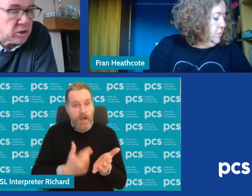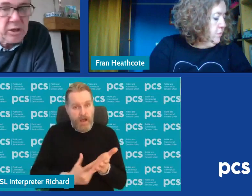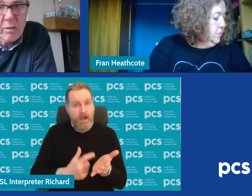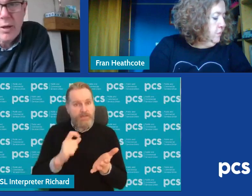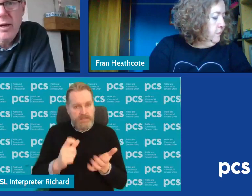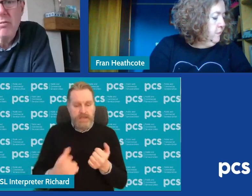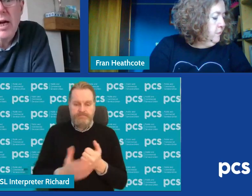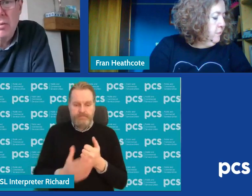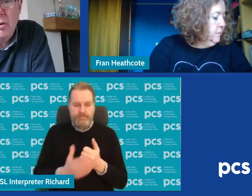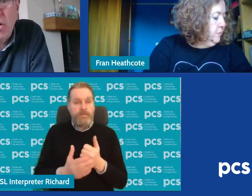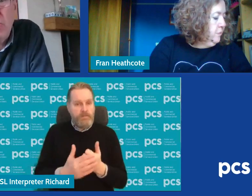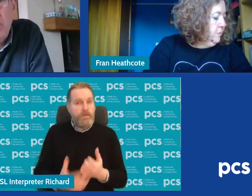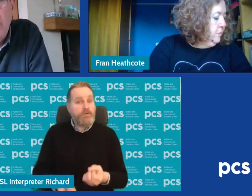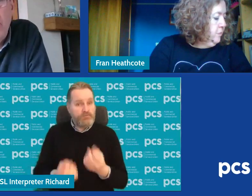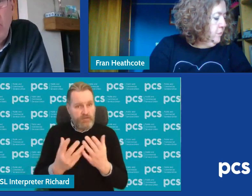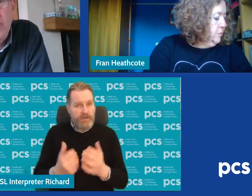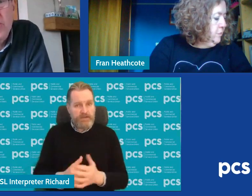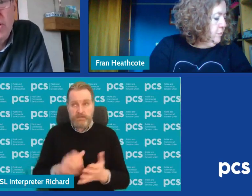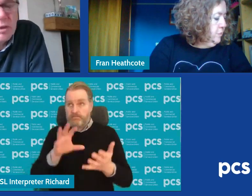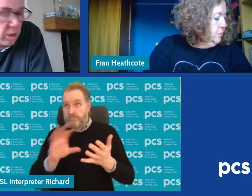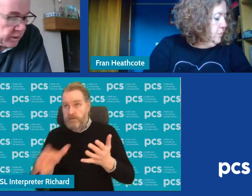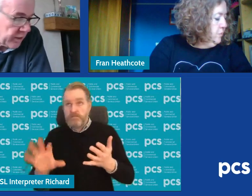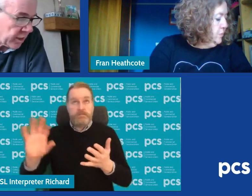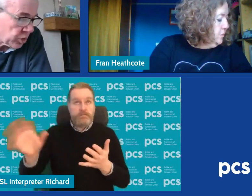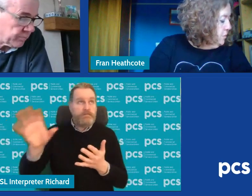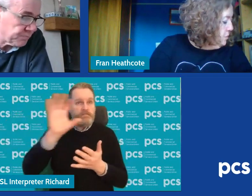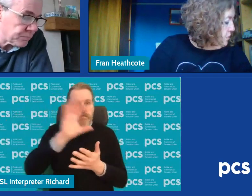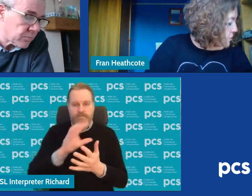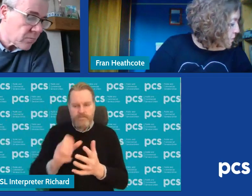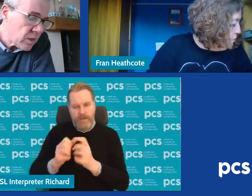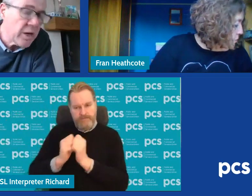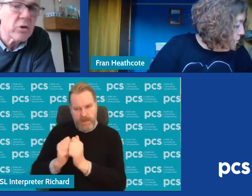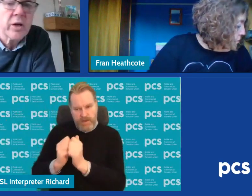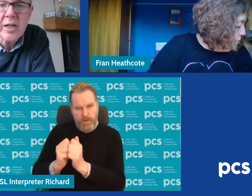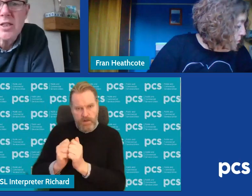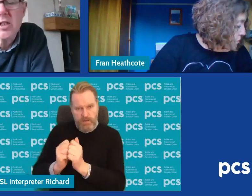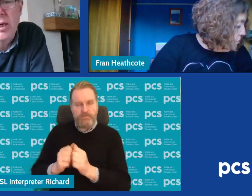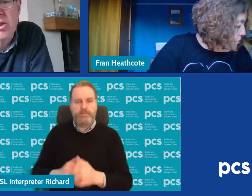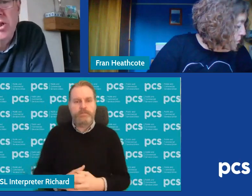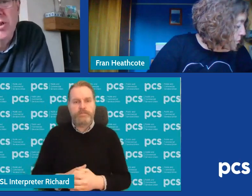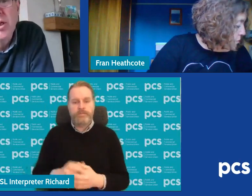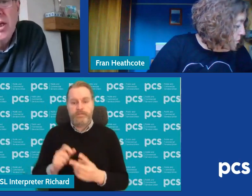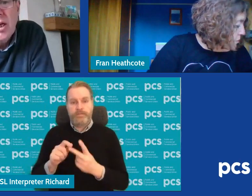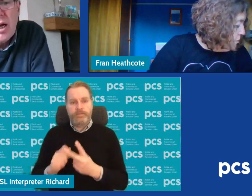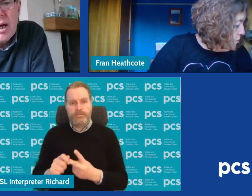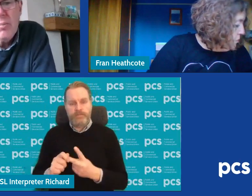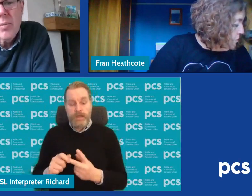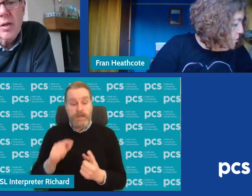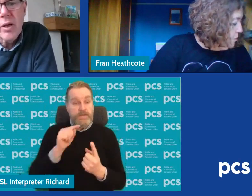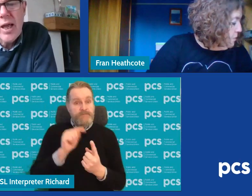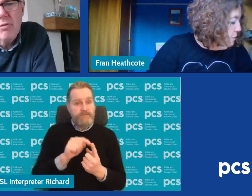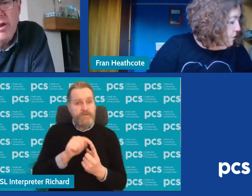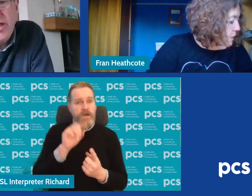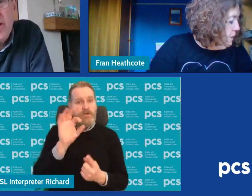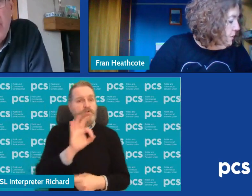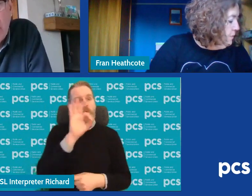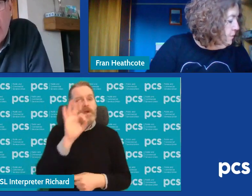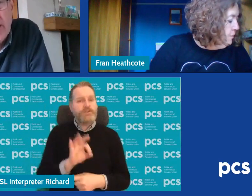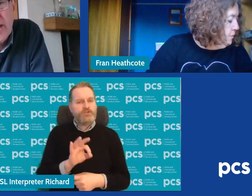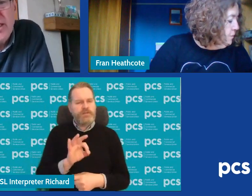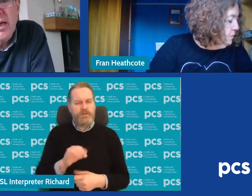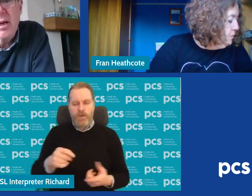think HMRC can play an invaluable role moving forward in terms of targeted action. And on Katie's question, the